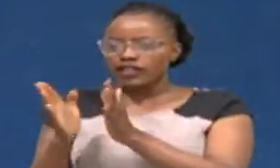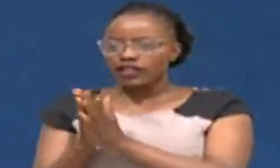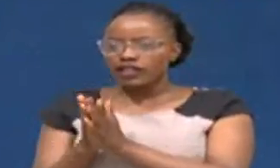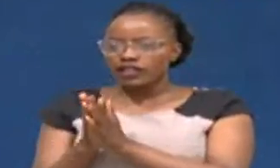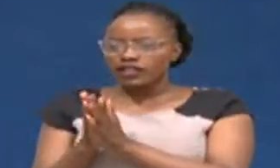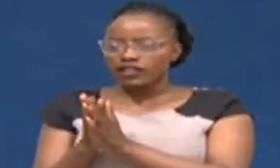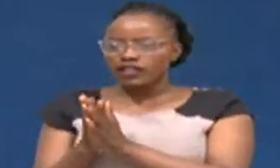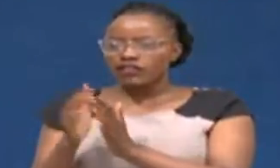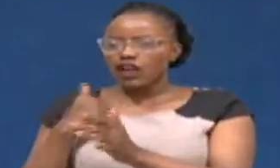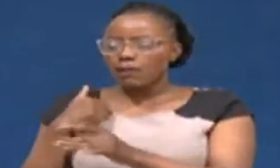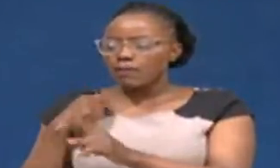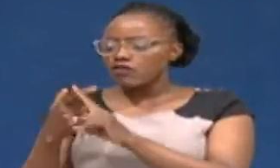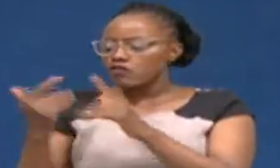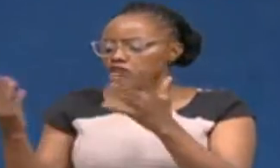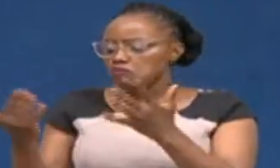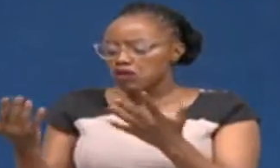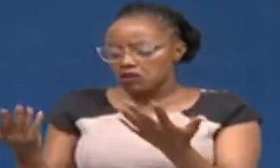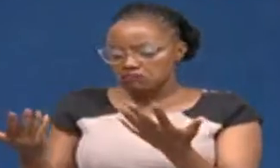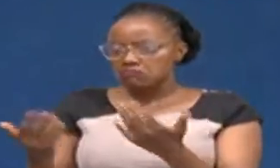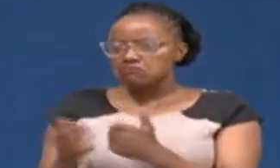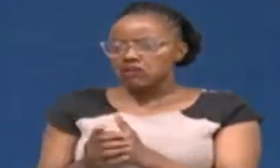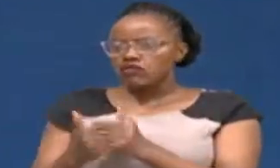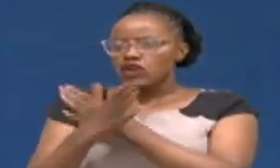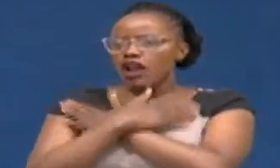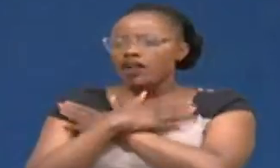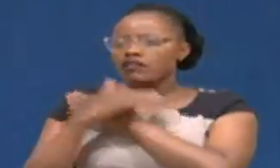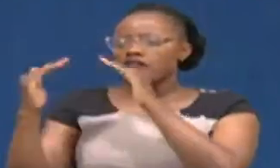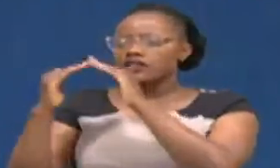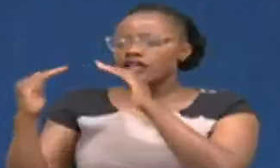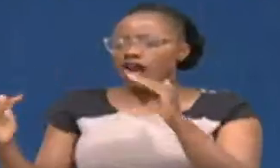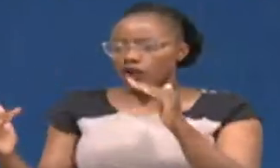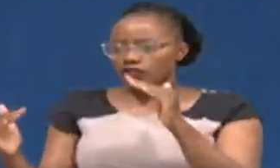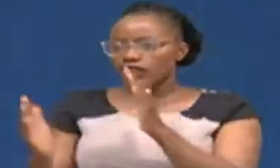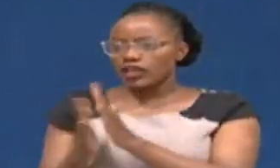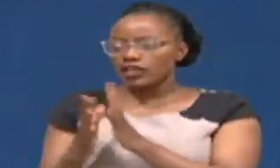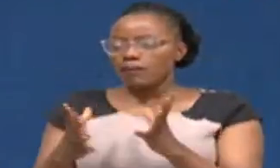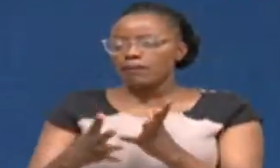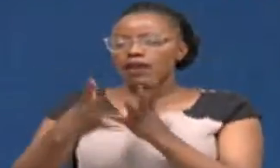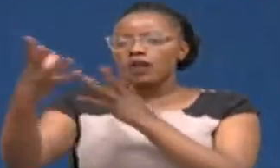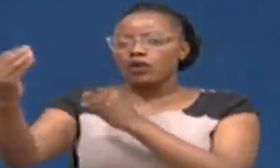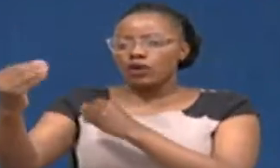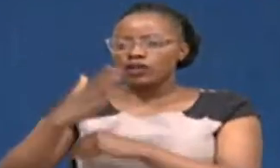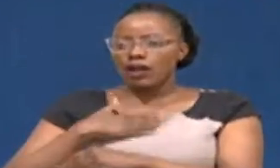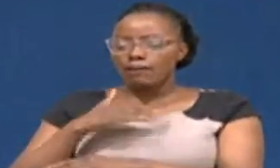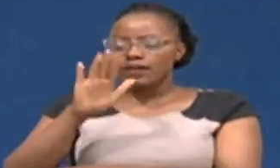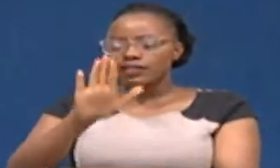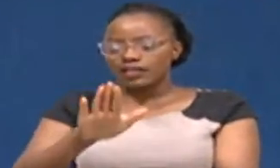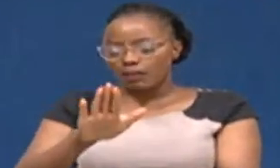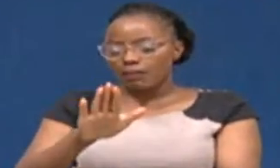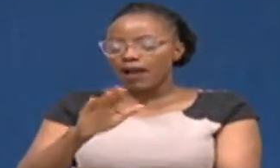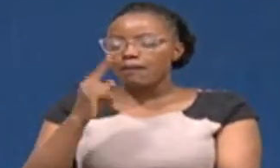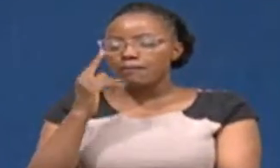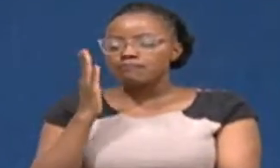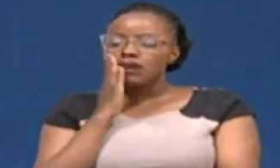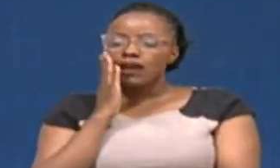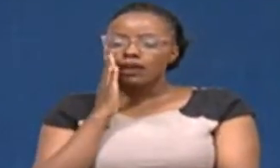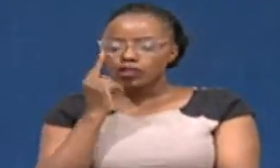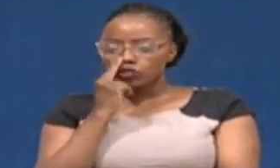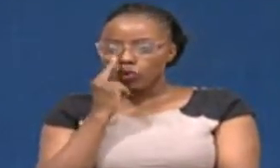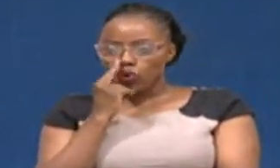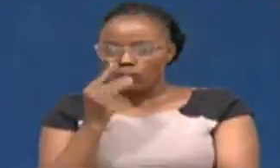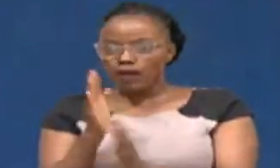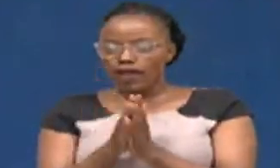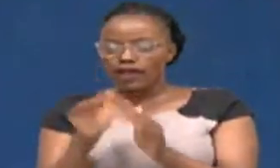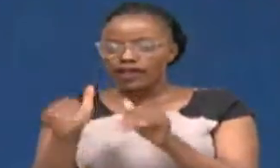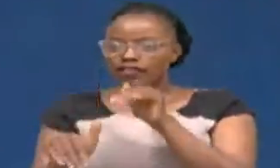2007. And I was coming from a friend's house. I was heading to my stepmom's place. And